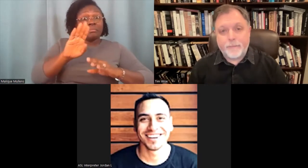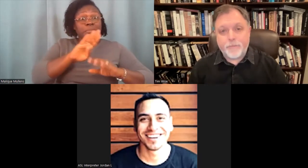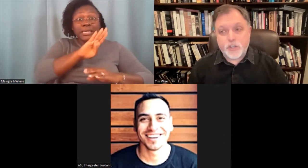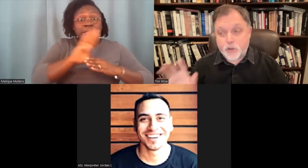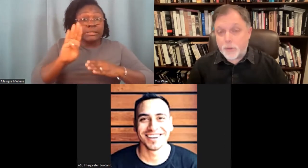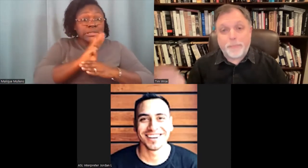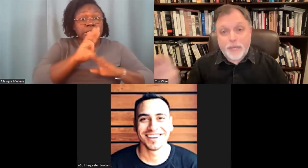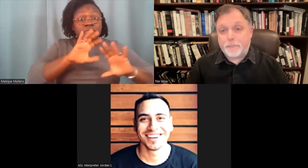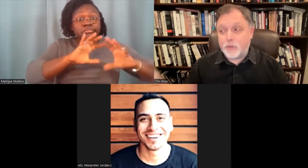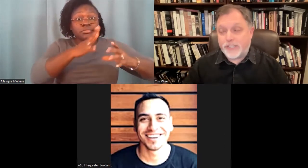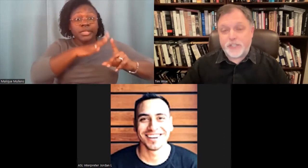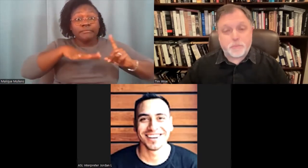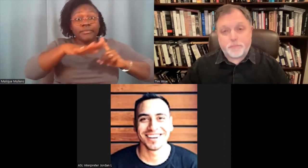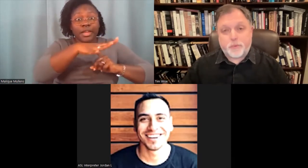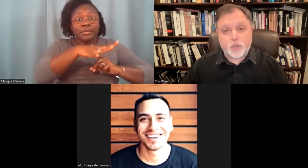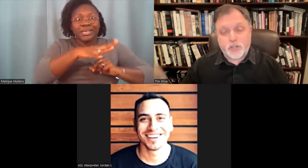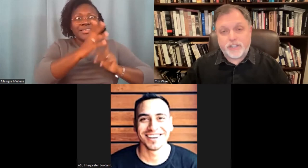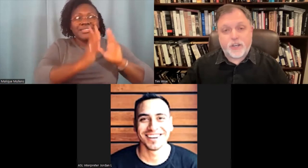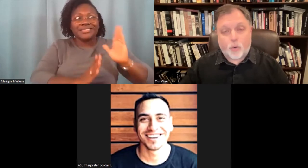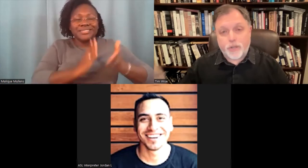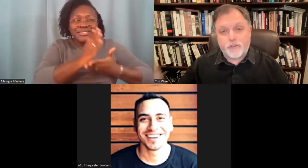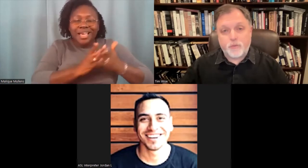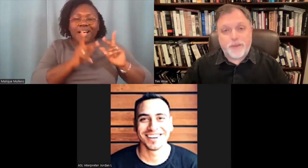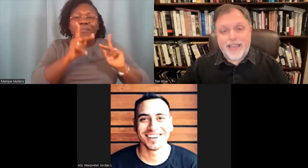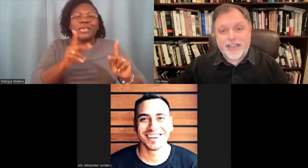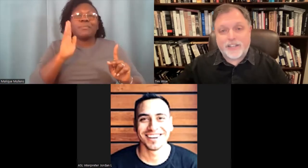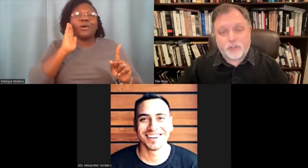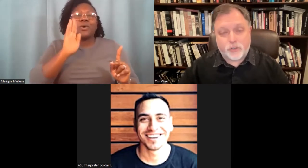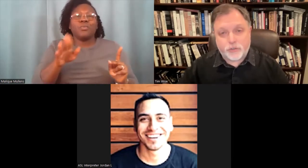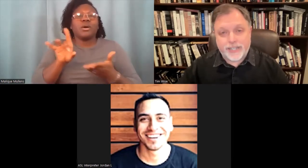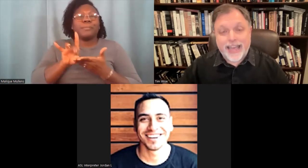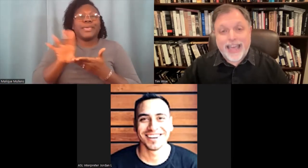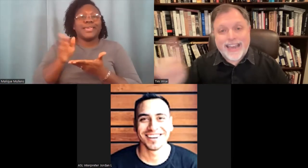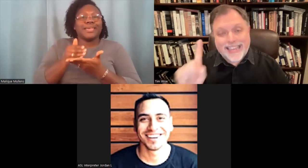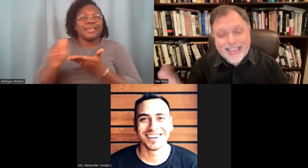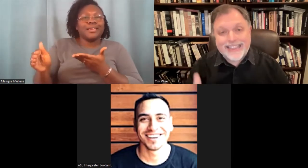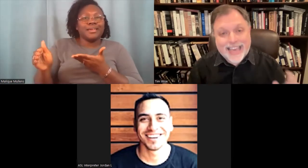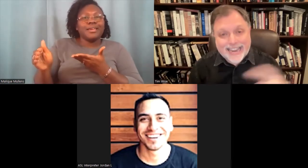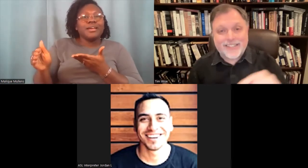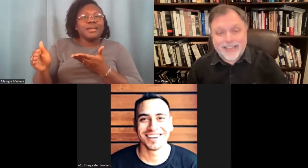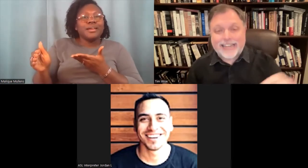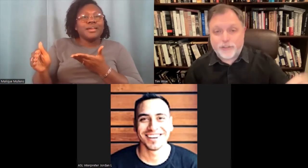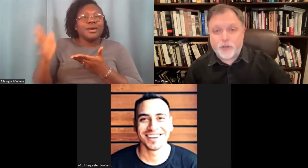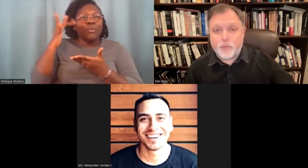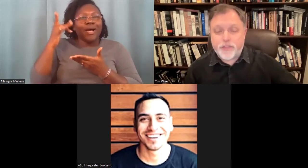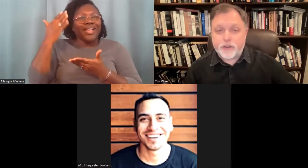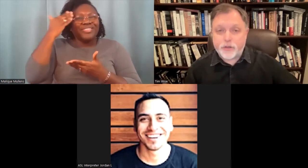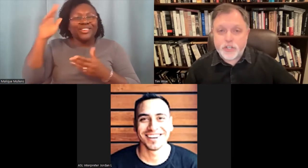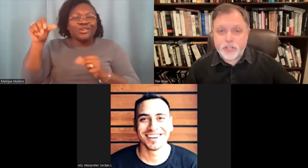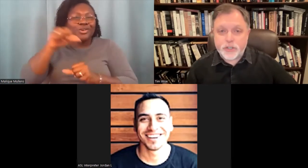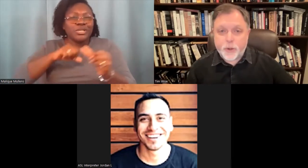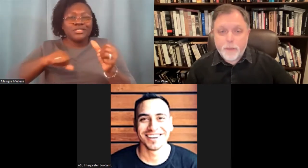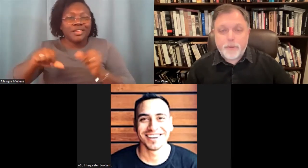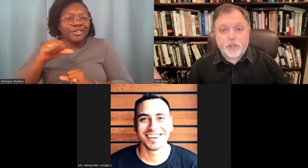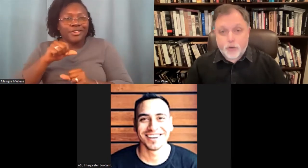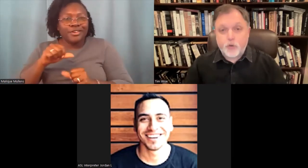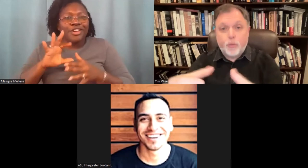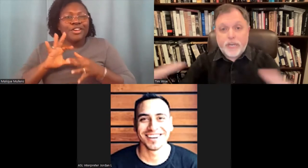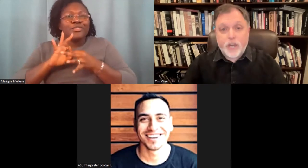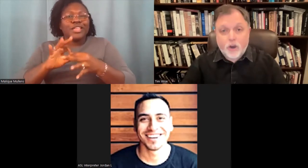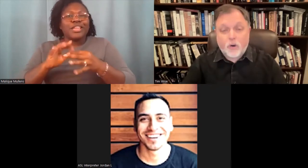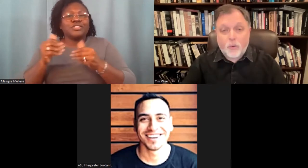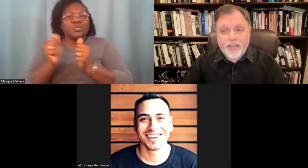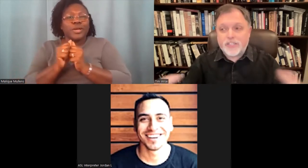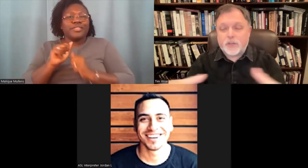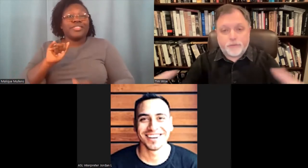setting, certain people are disproportionately going to be excluded. And again, that has a lot to do with inertia too, because who